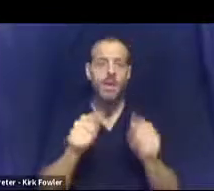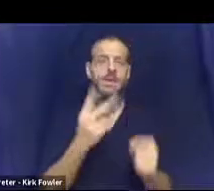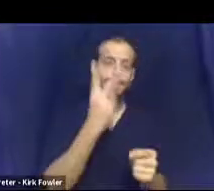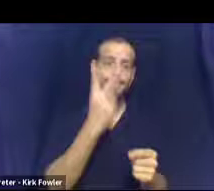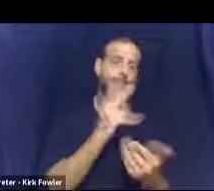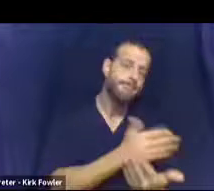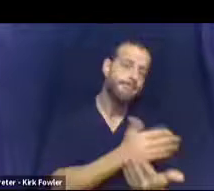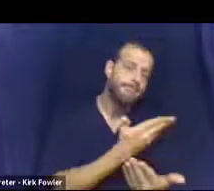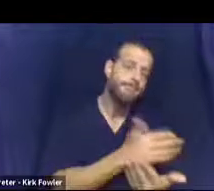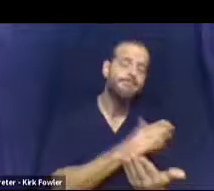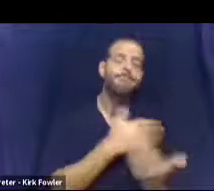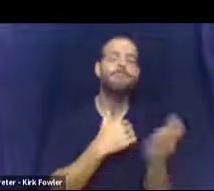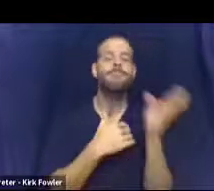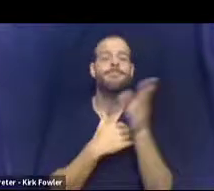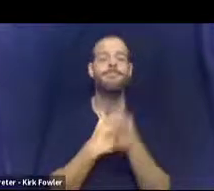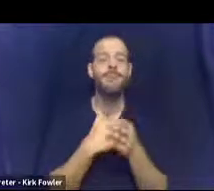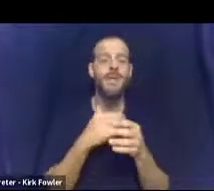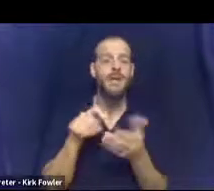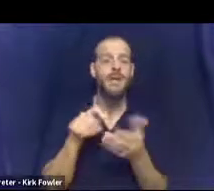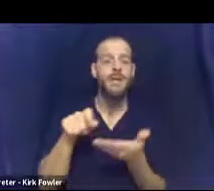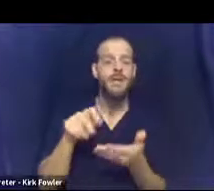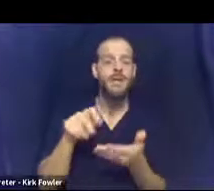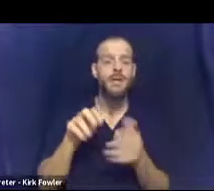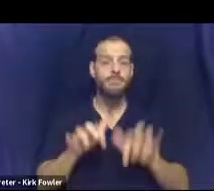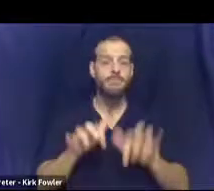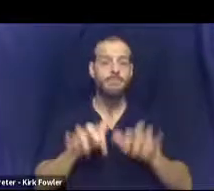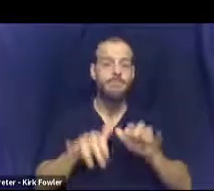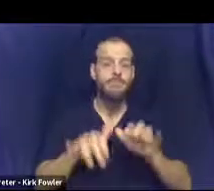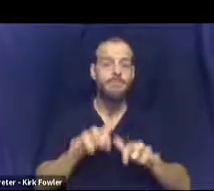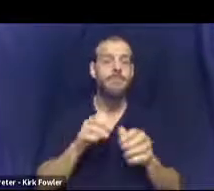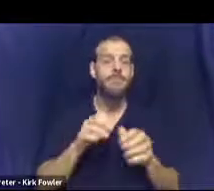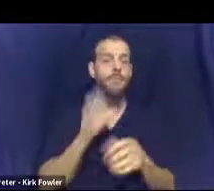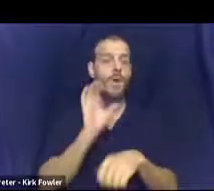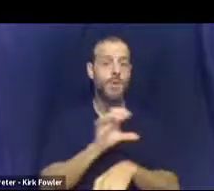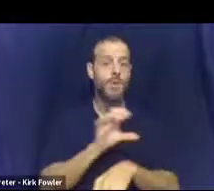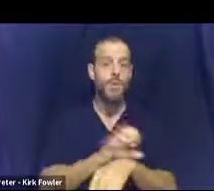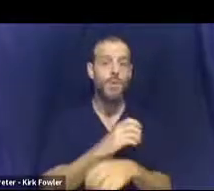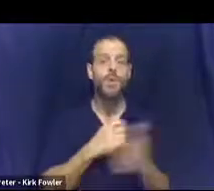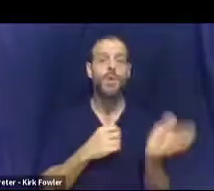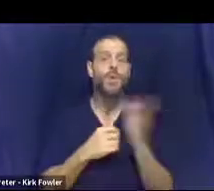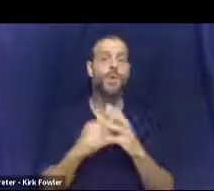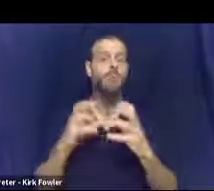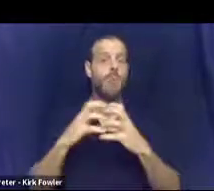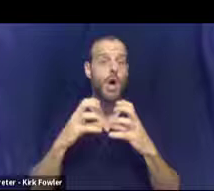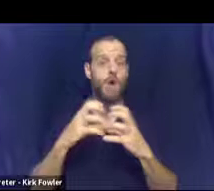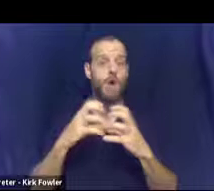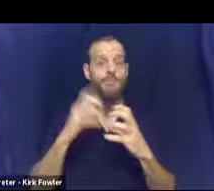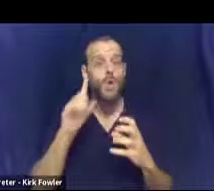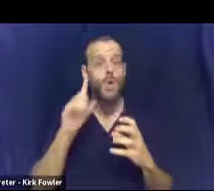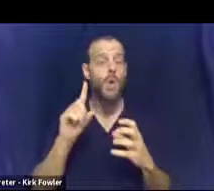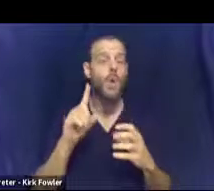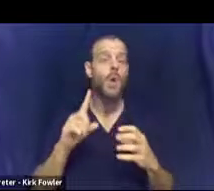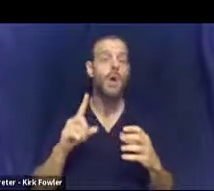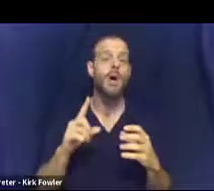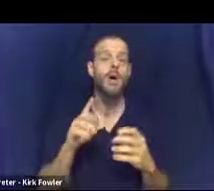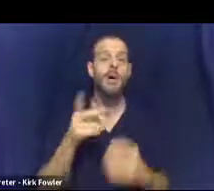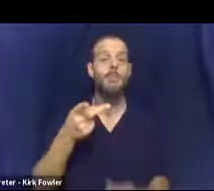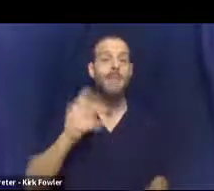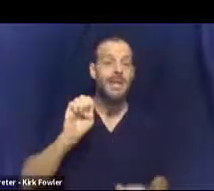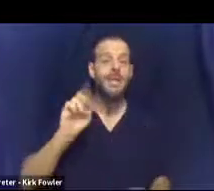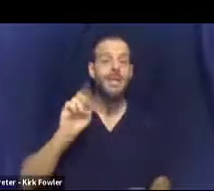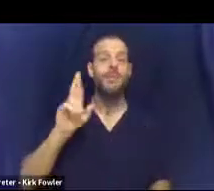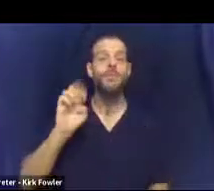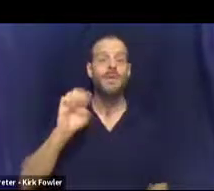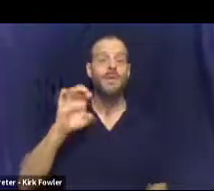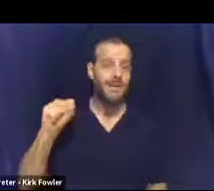switch plate for computers, a little half ball for recess, half a paintbrush for art, and then a full miniature ball